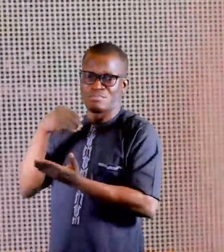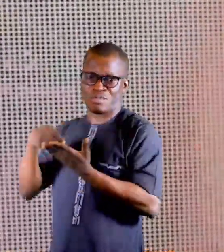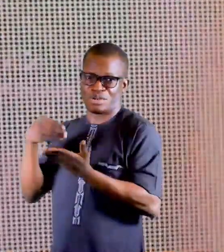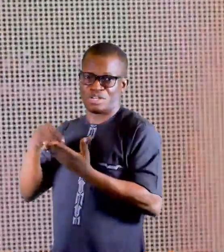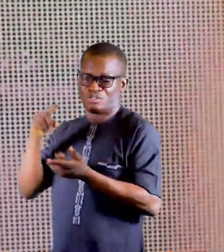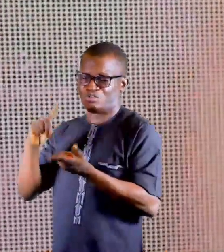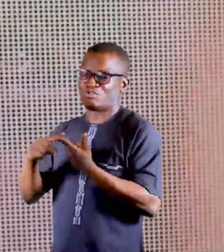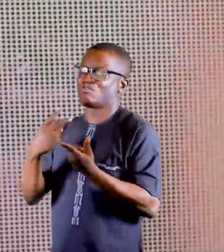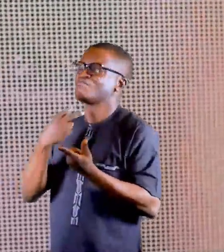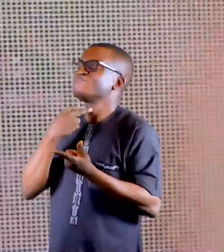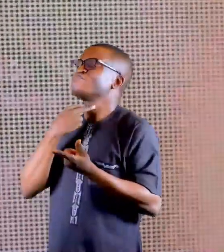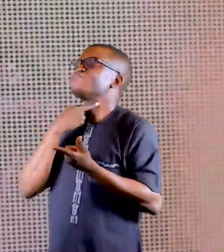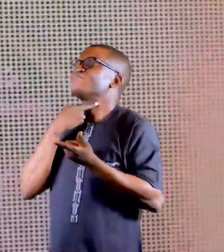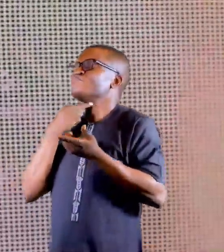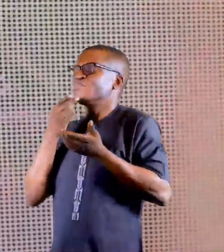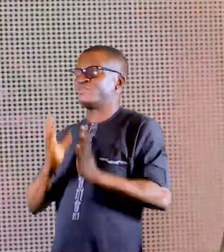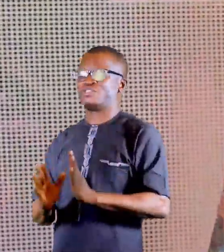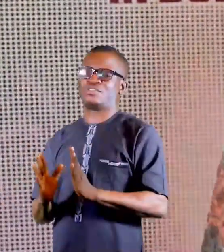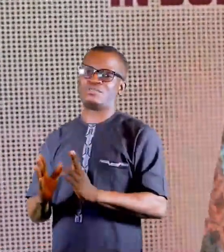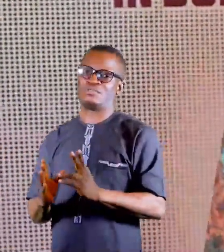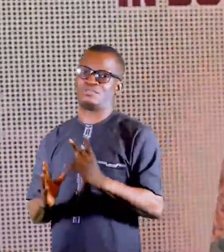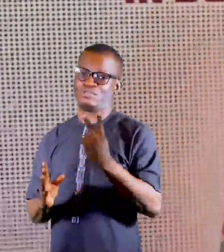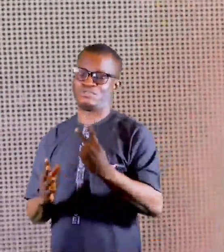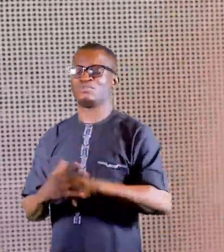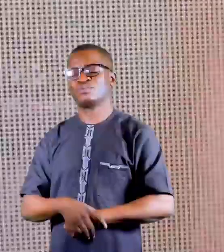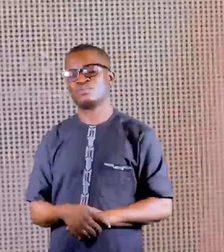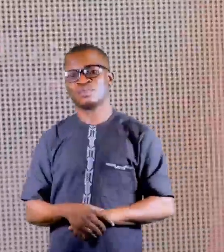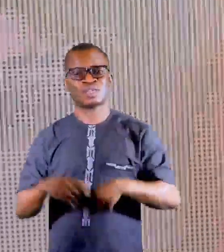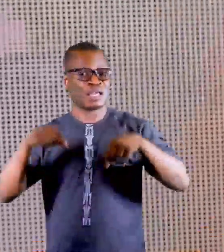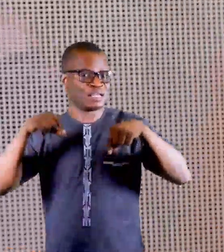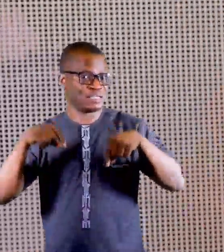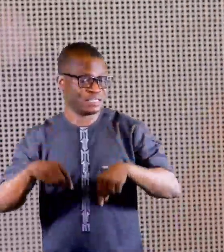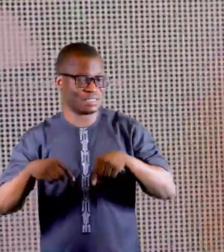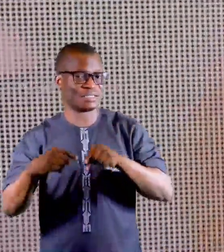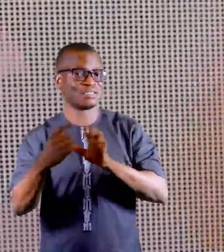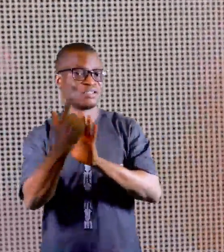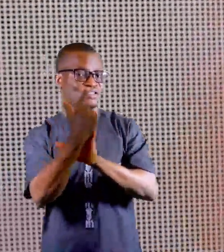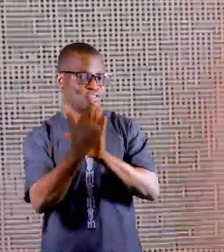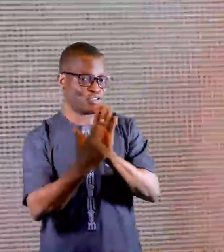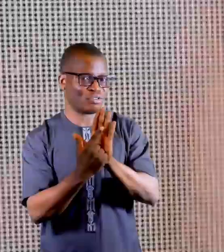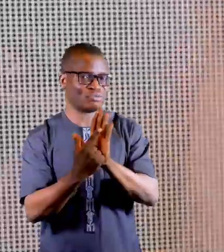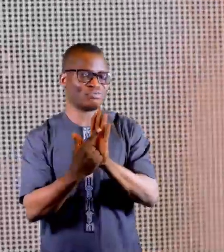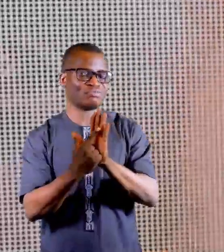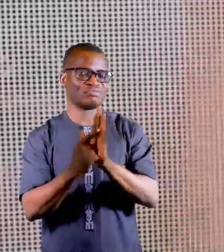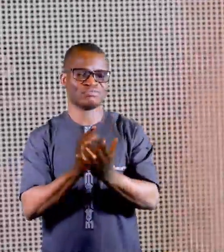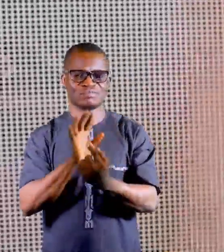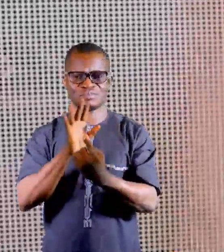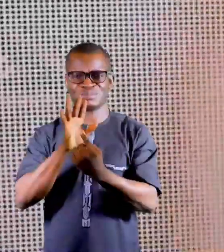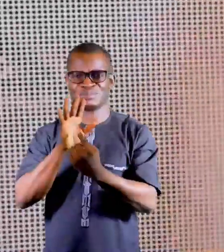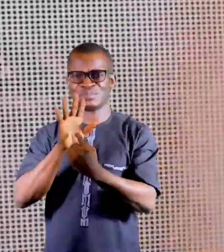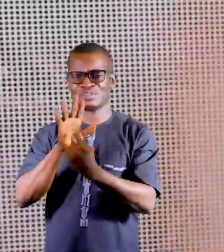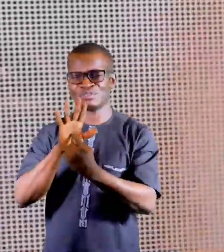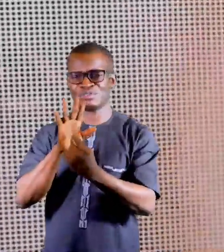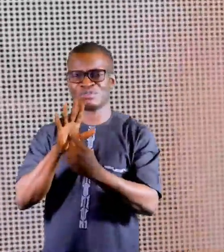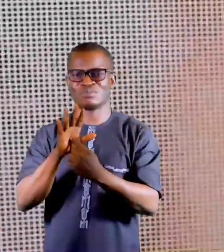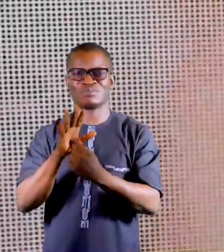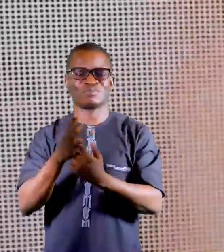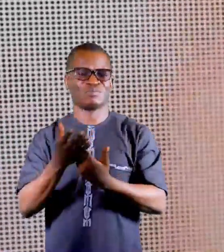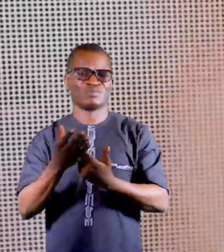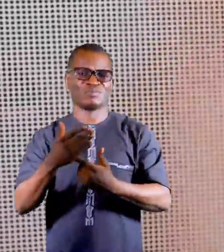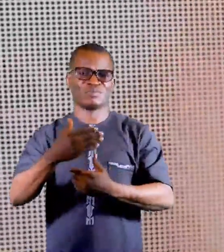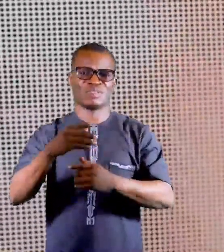compensation to her 2 victims. And this act epitomizes